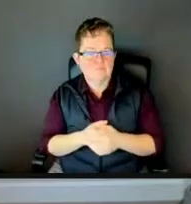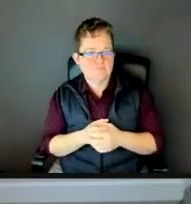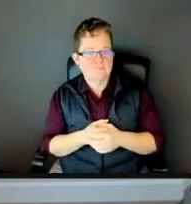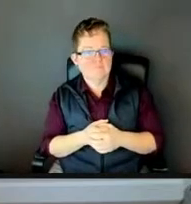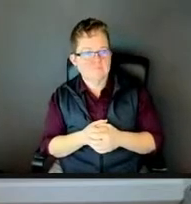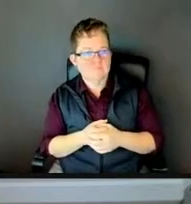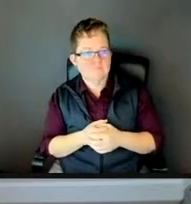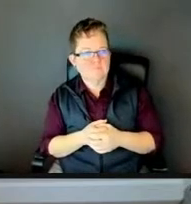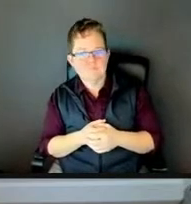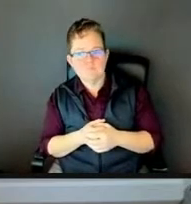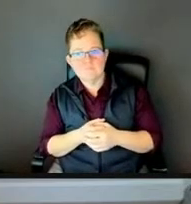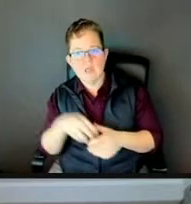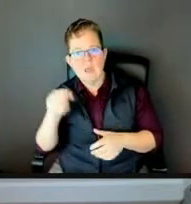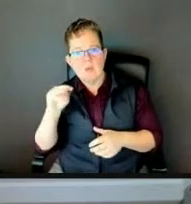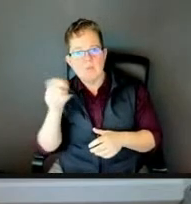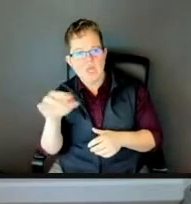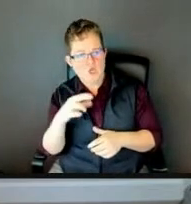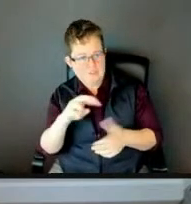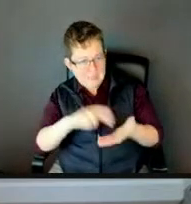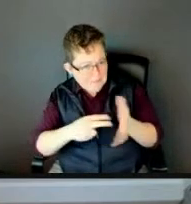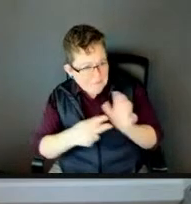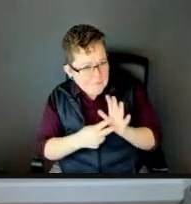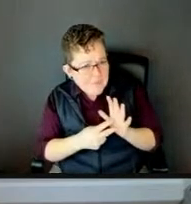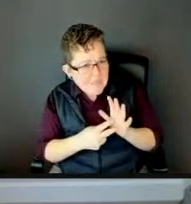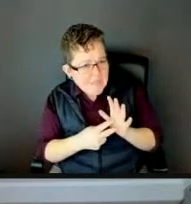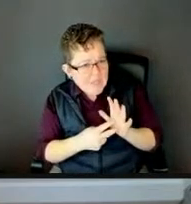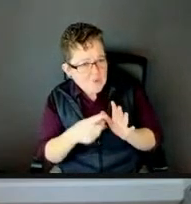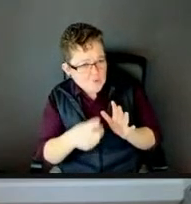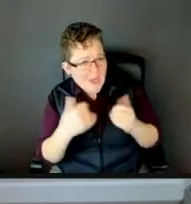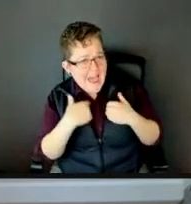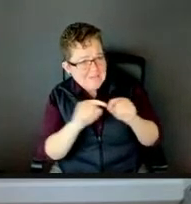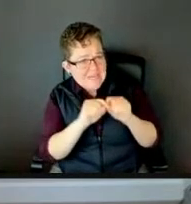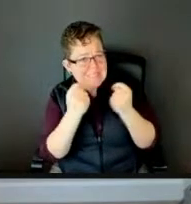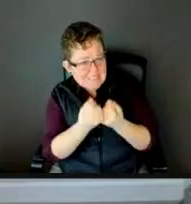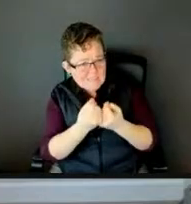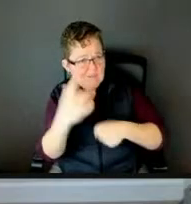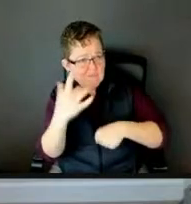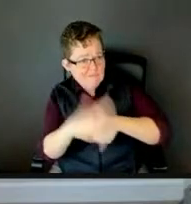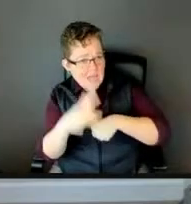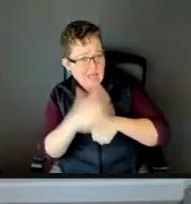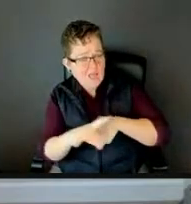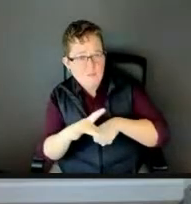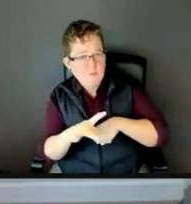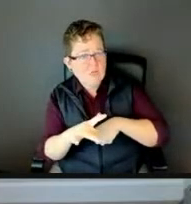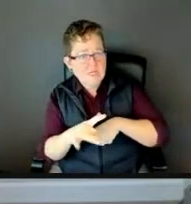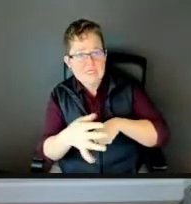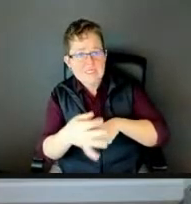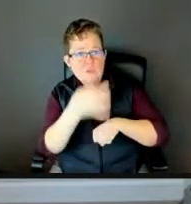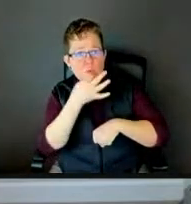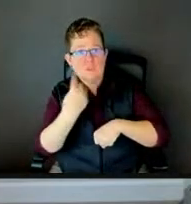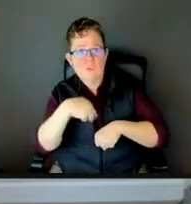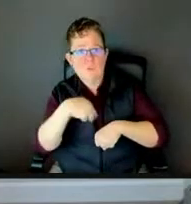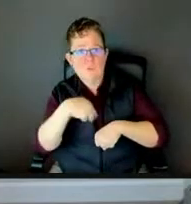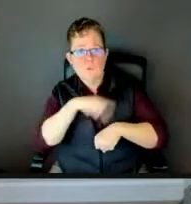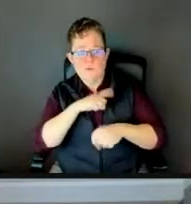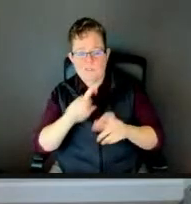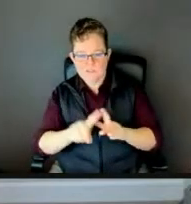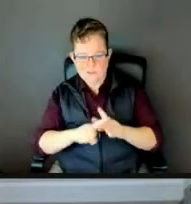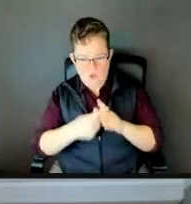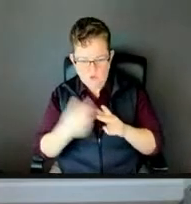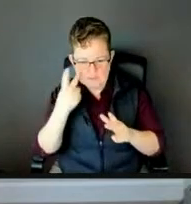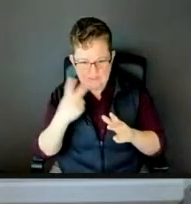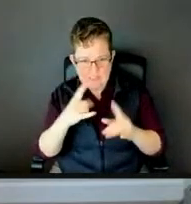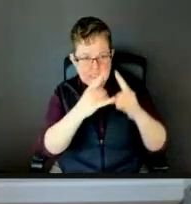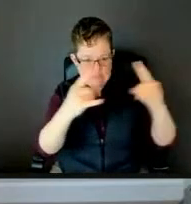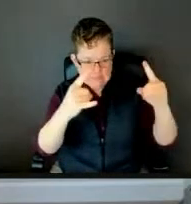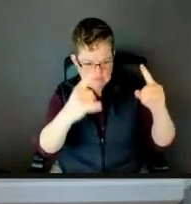Does that mean, Mark, that you would essentially have a team available as soon as we started seeing tents going